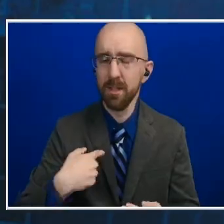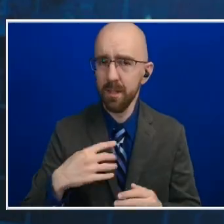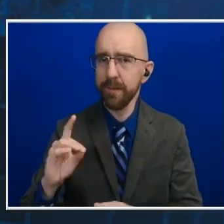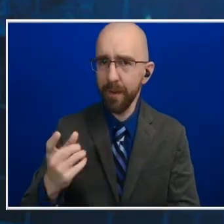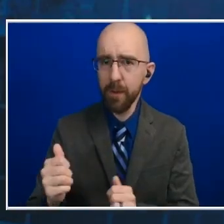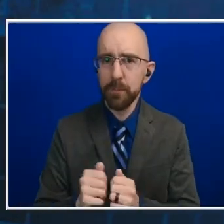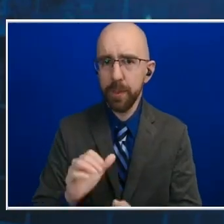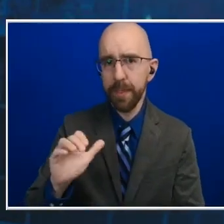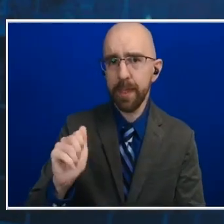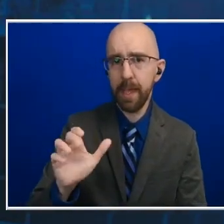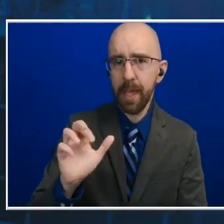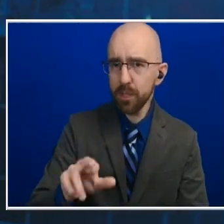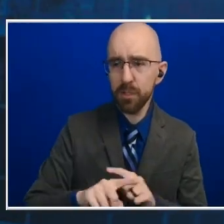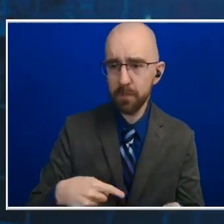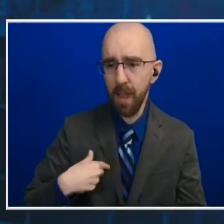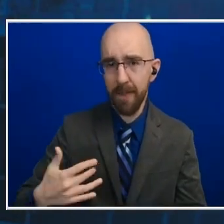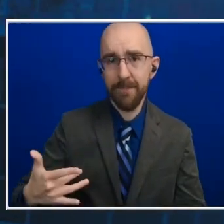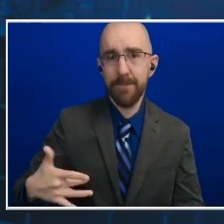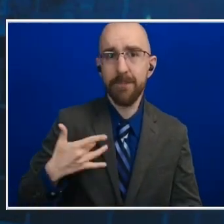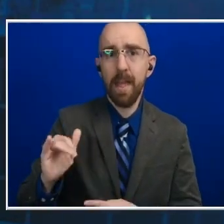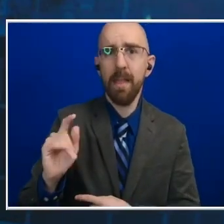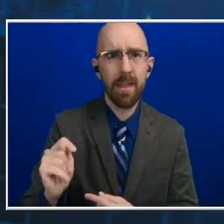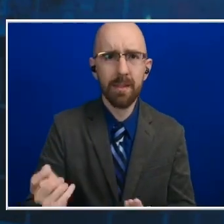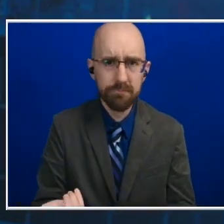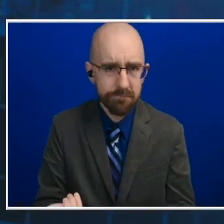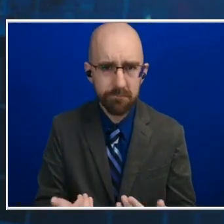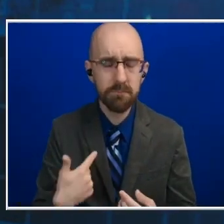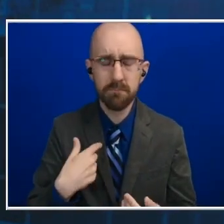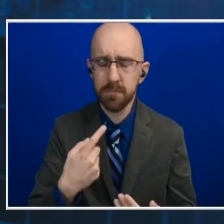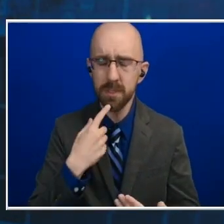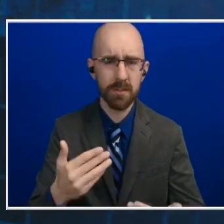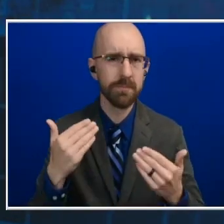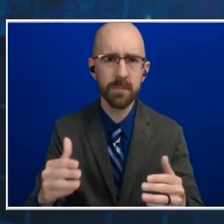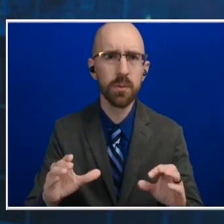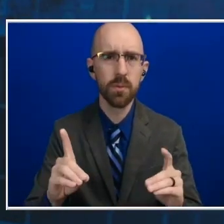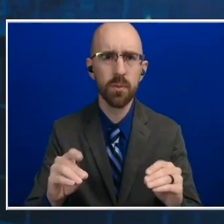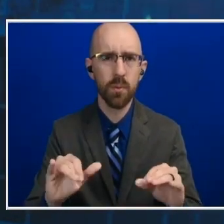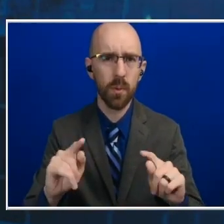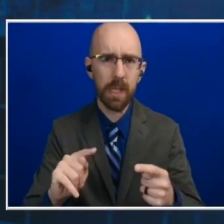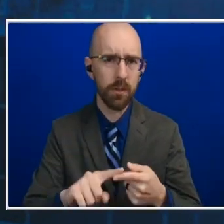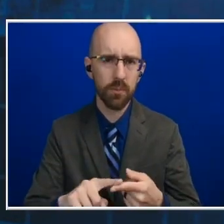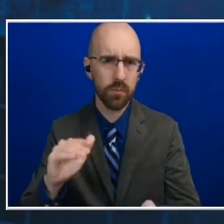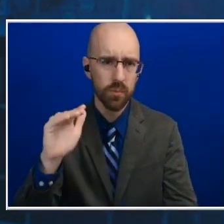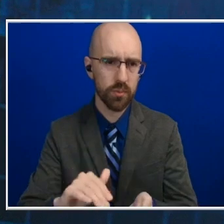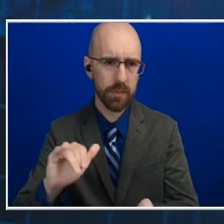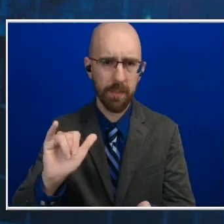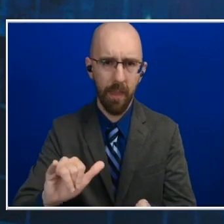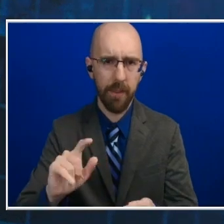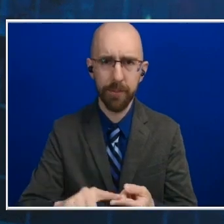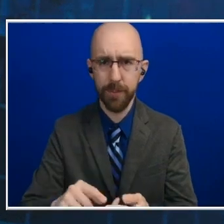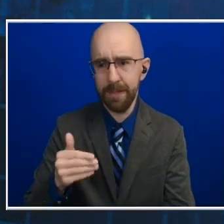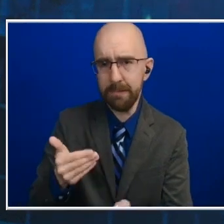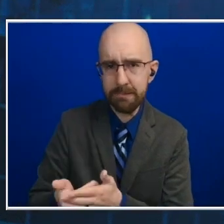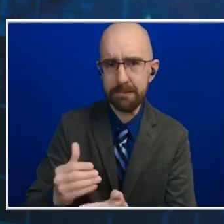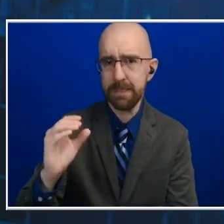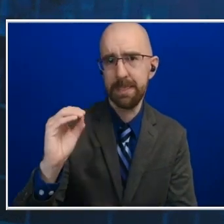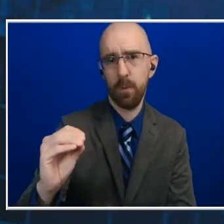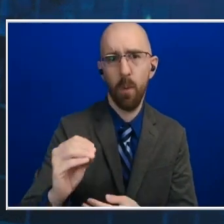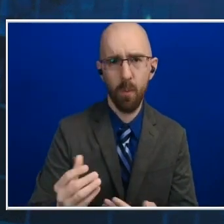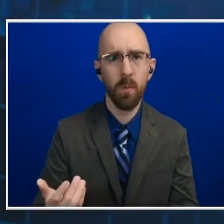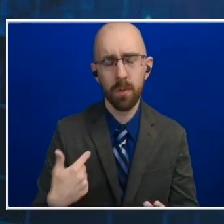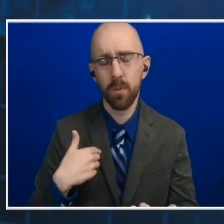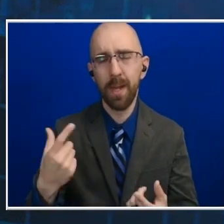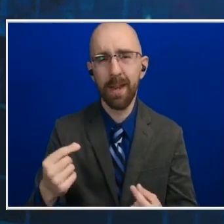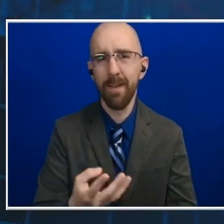feel any of that. So I was like, let's do whatever I can to reduce that down to close to 0. So I did 4 rounds of